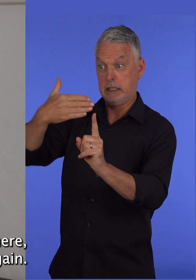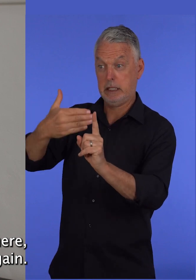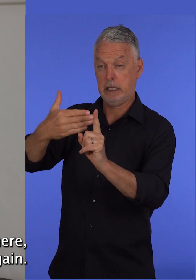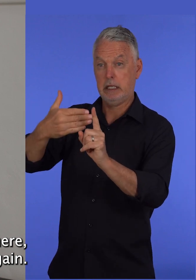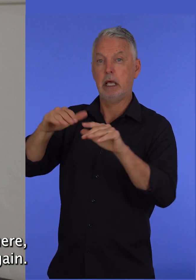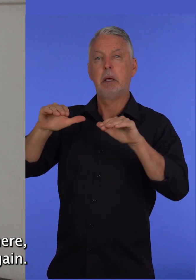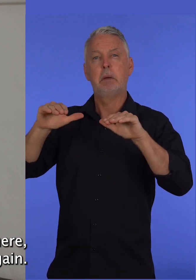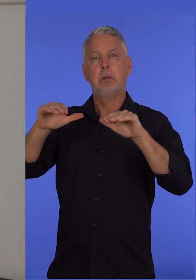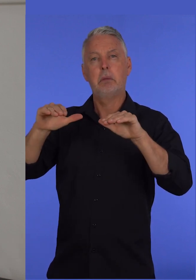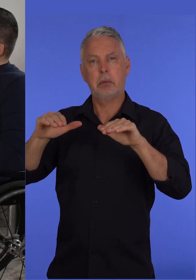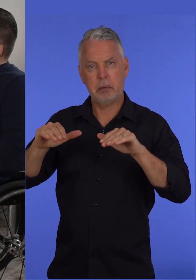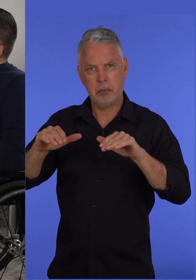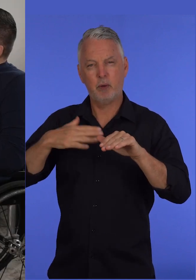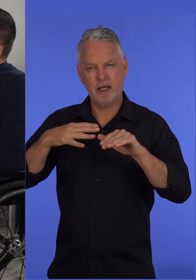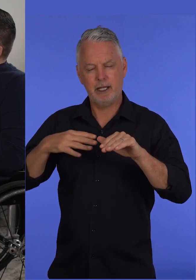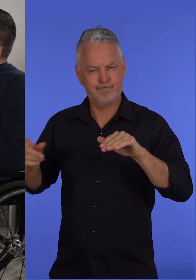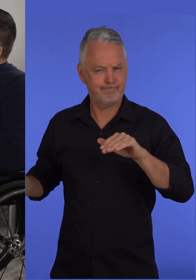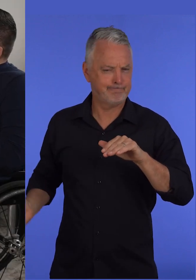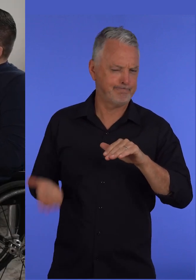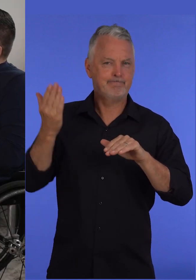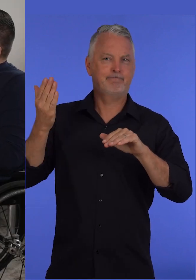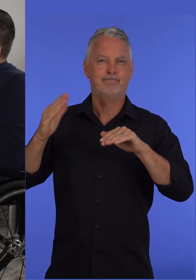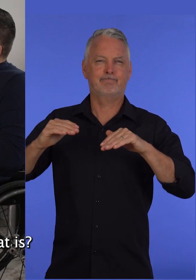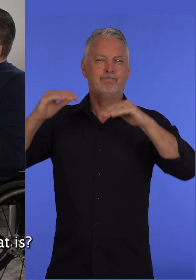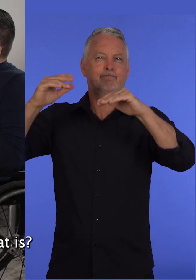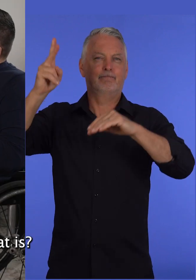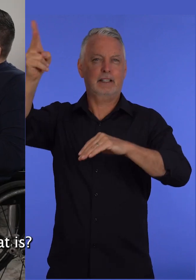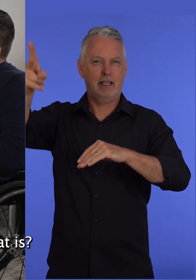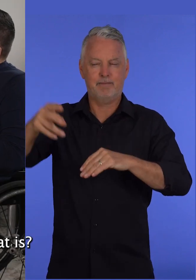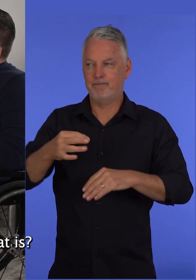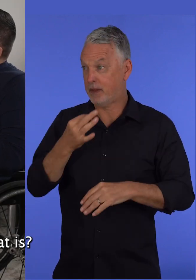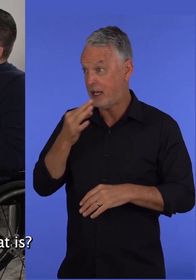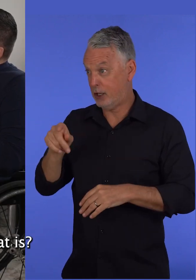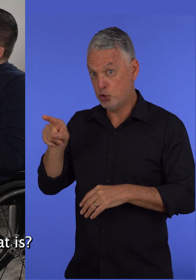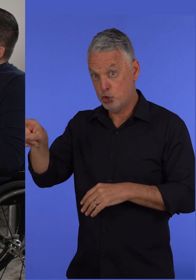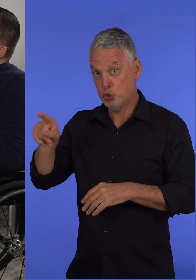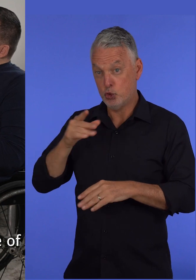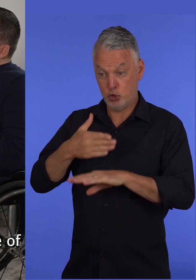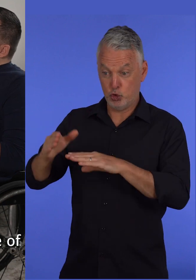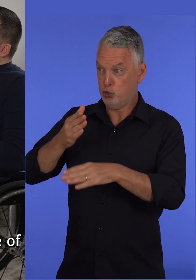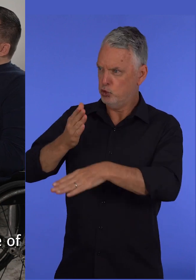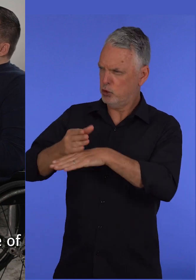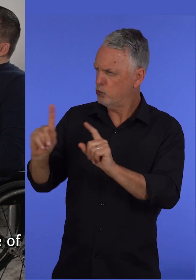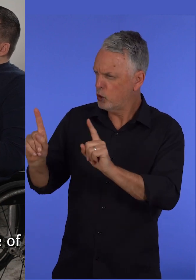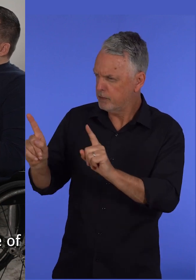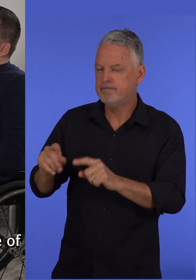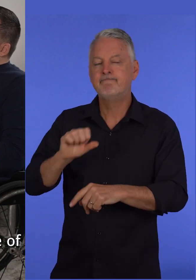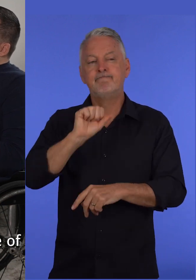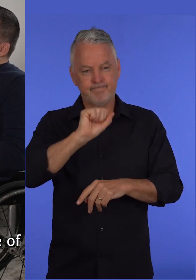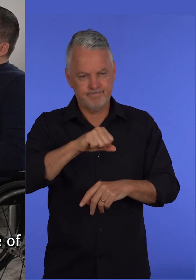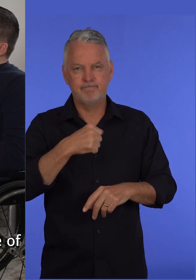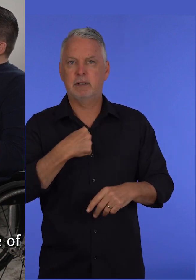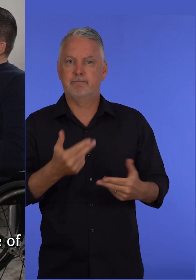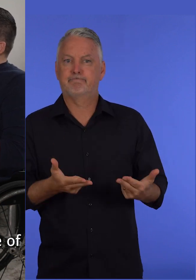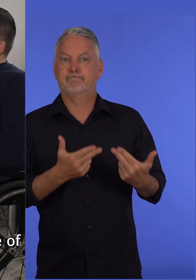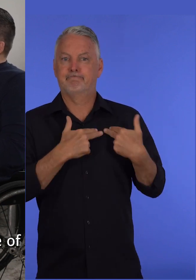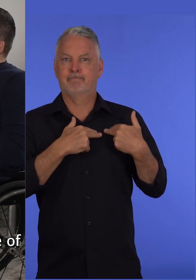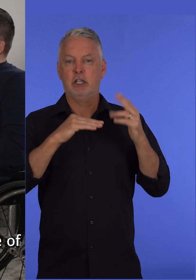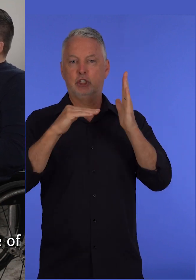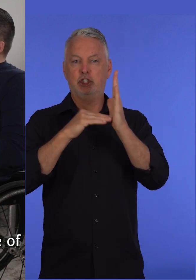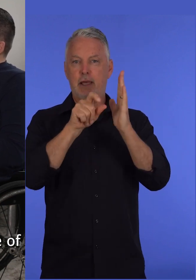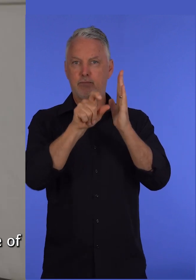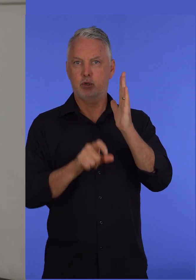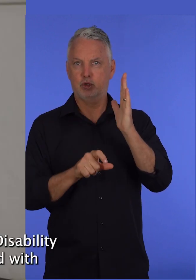fire that up again. So your new role, can you just explain what that is? Yeah, so I've taken on the role of chair